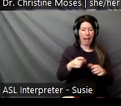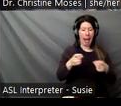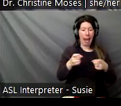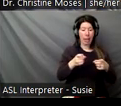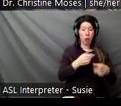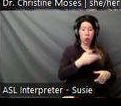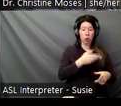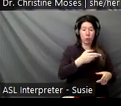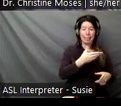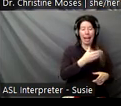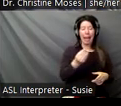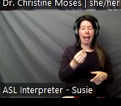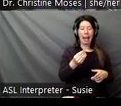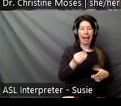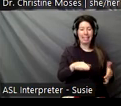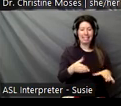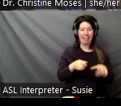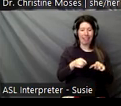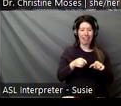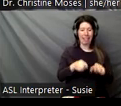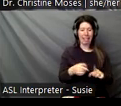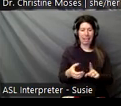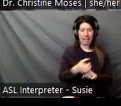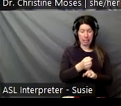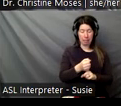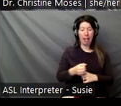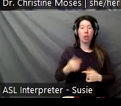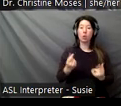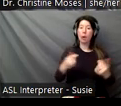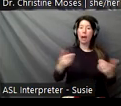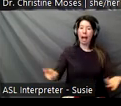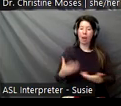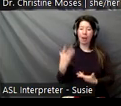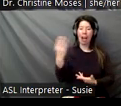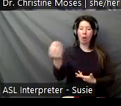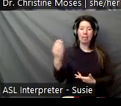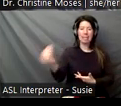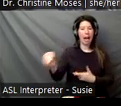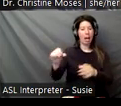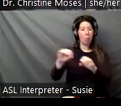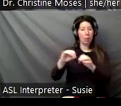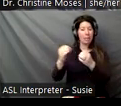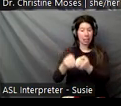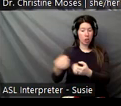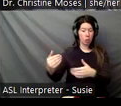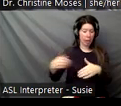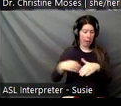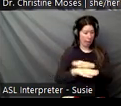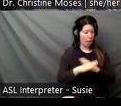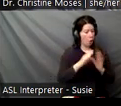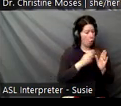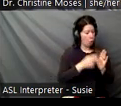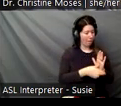an outside firm to conduct a review of closed cases of police shootings. And